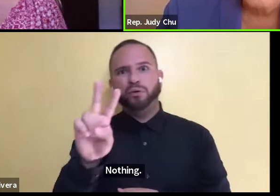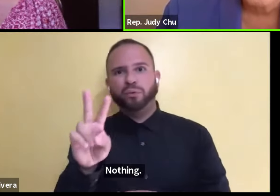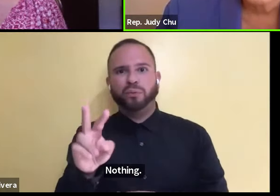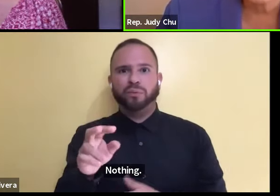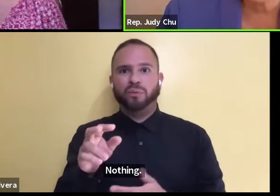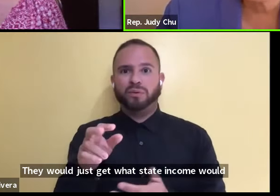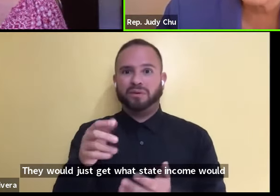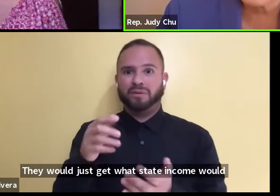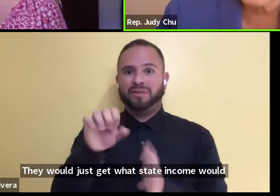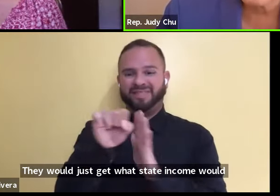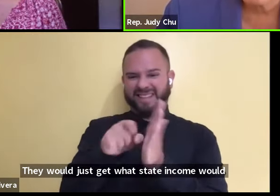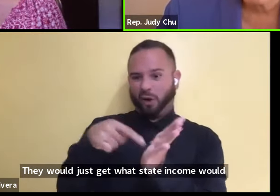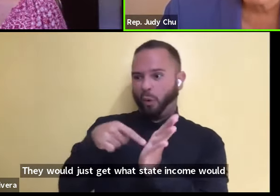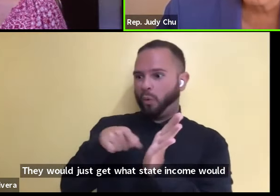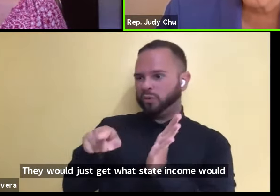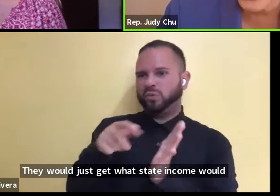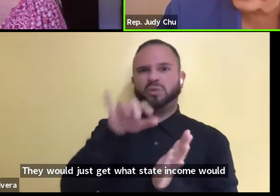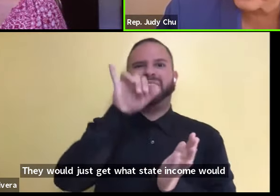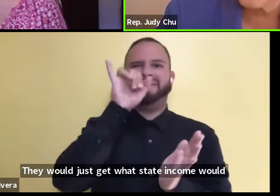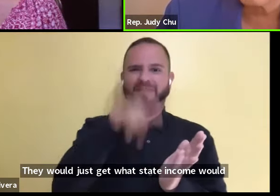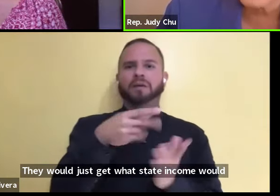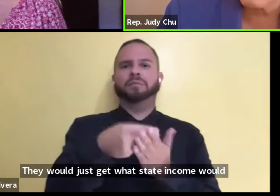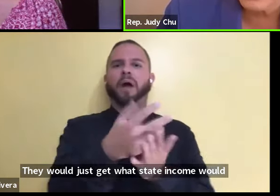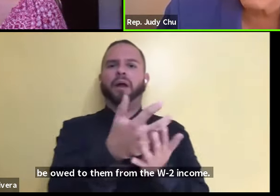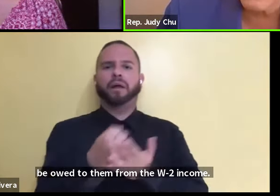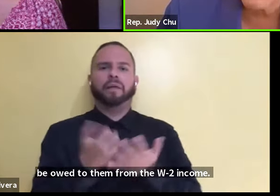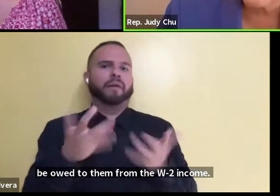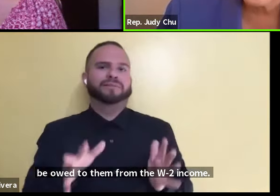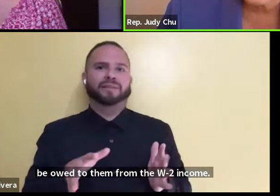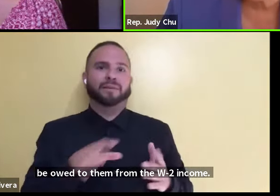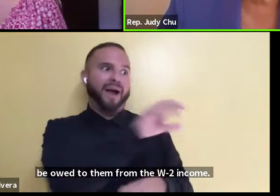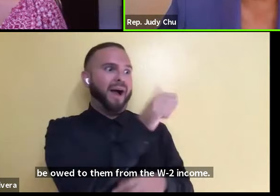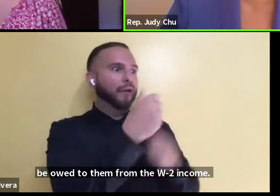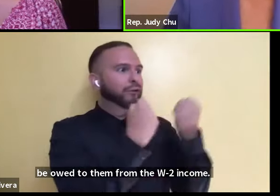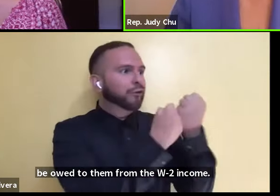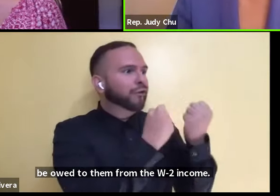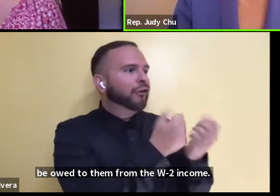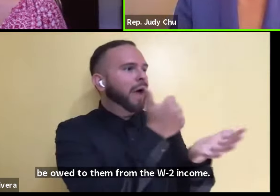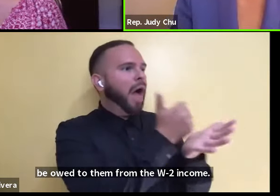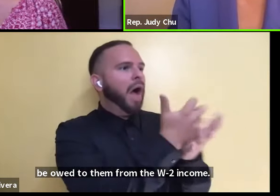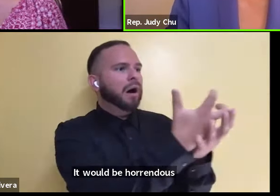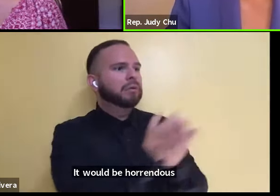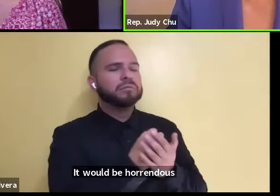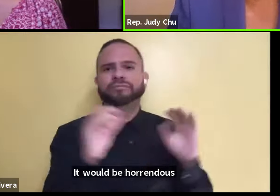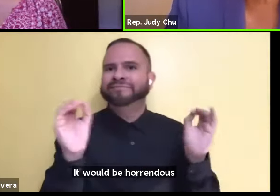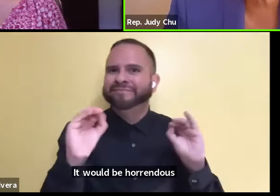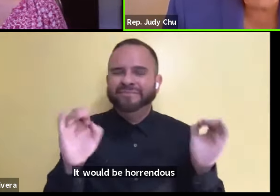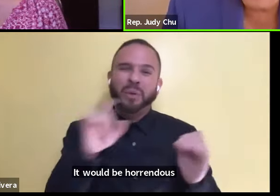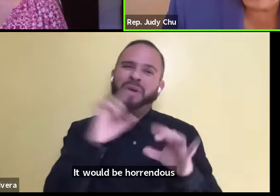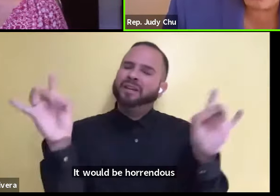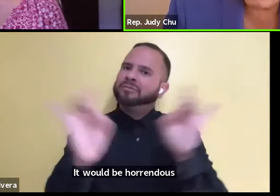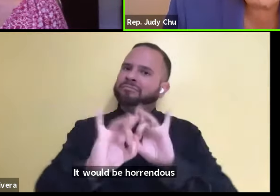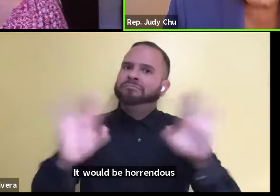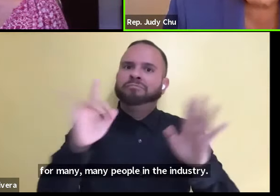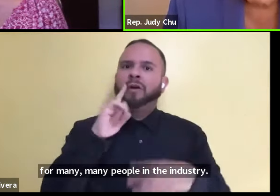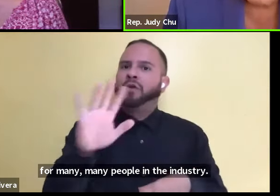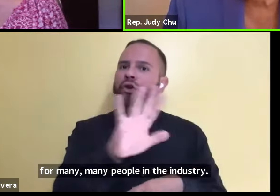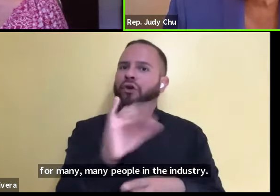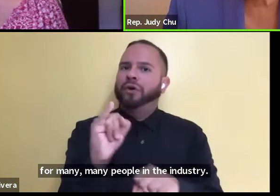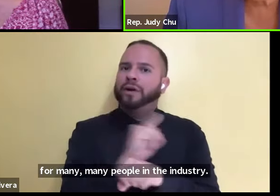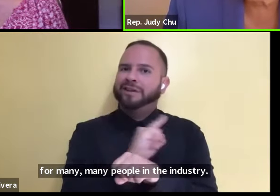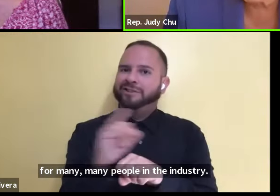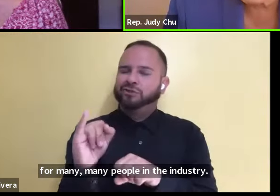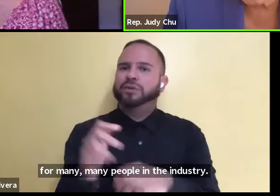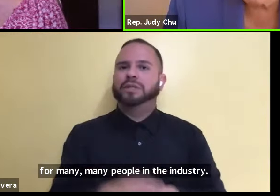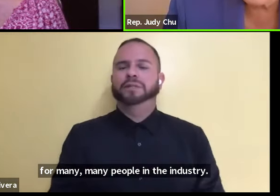So it would be horrendous for many, many people in the industry. But let me just say overall, I